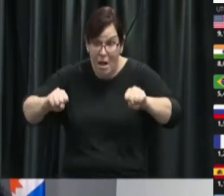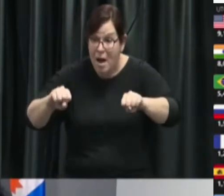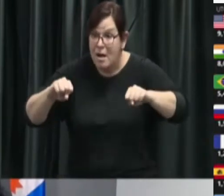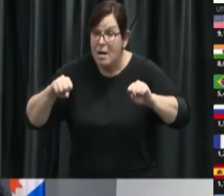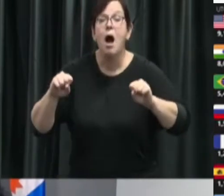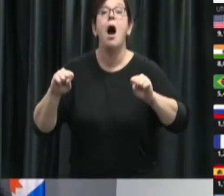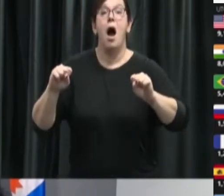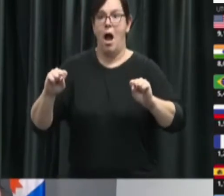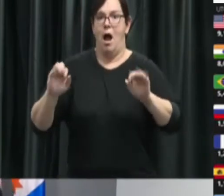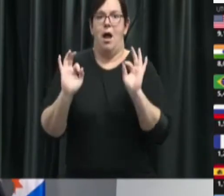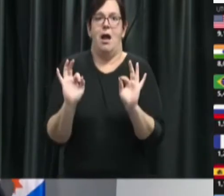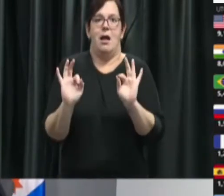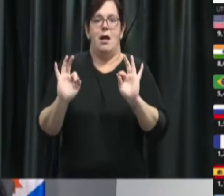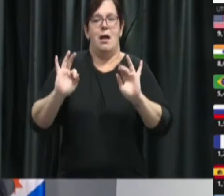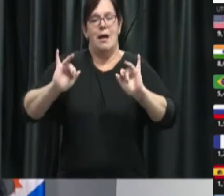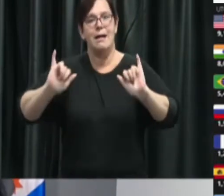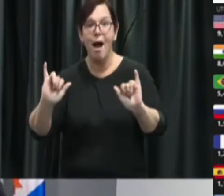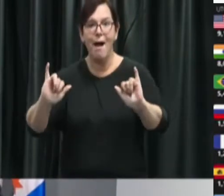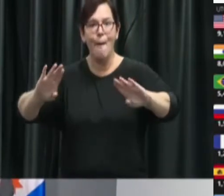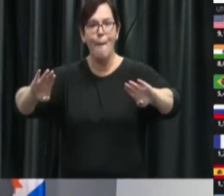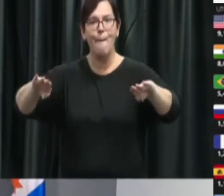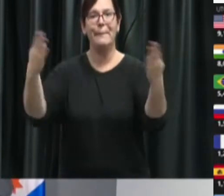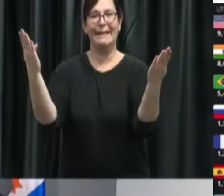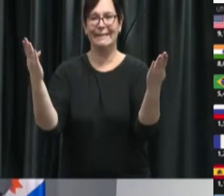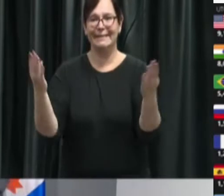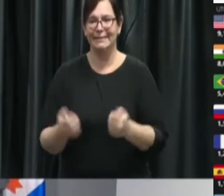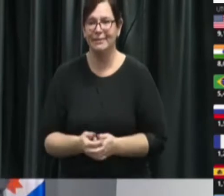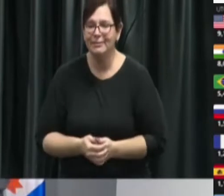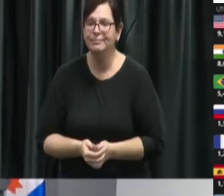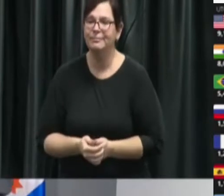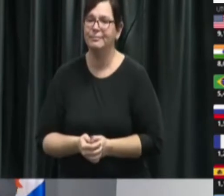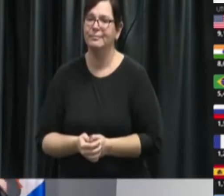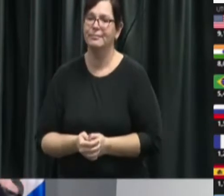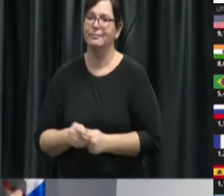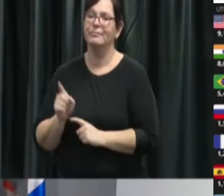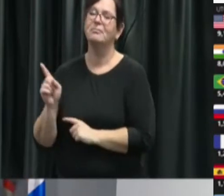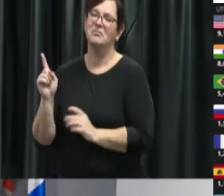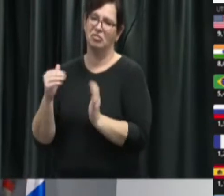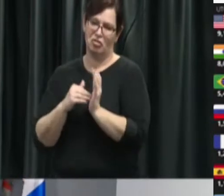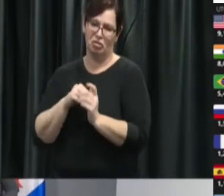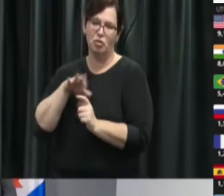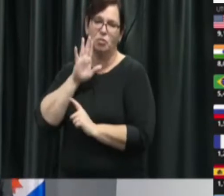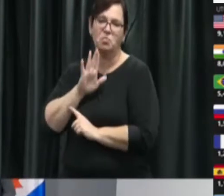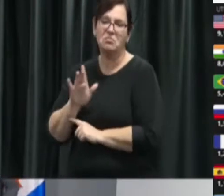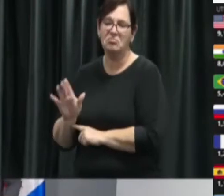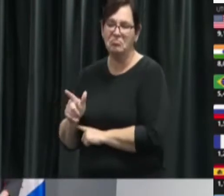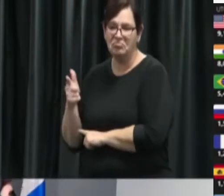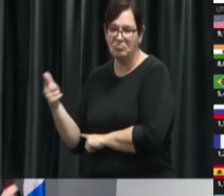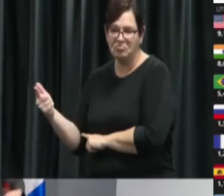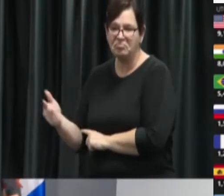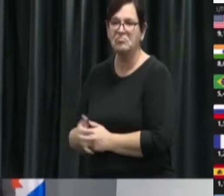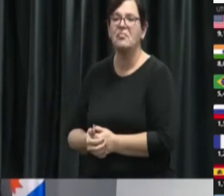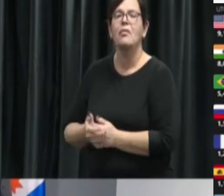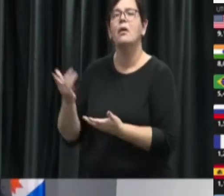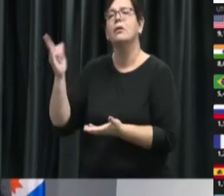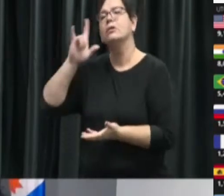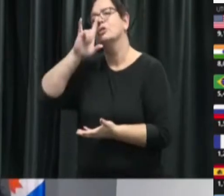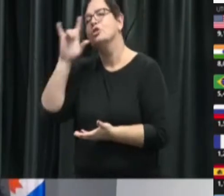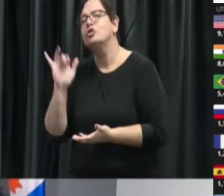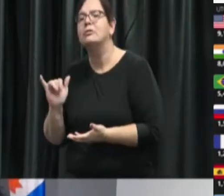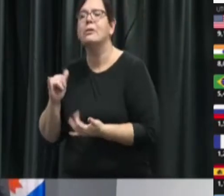now update on current pandemic conditions across the city and on public health measures undertaken to assist our fellow residents living in the northwest of the